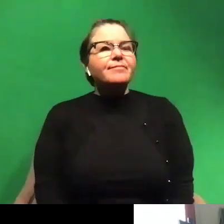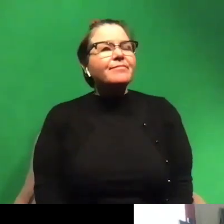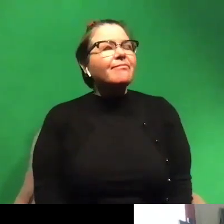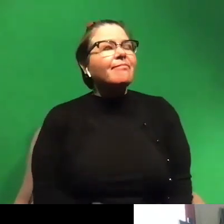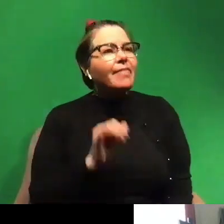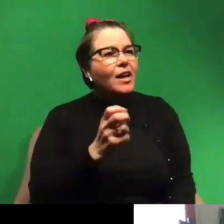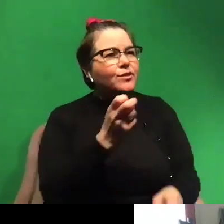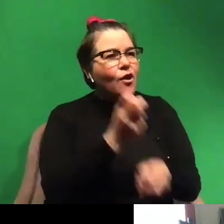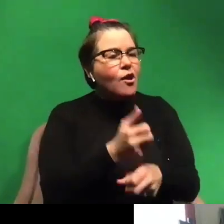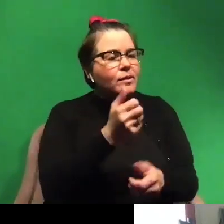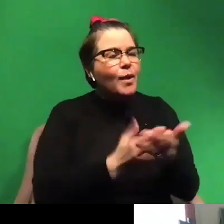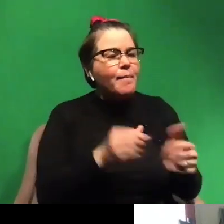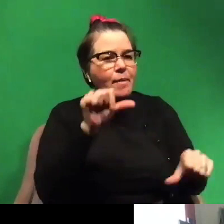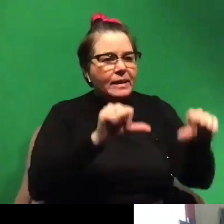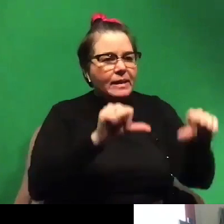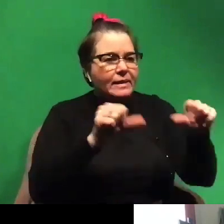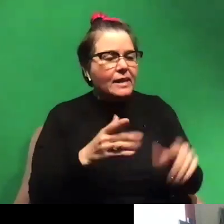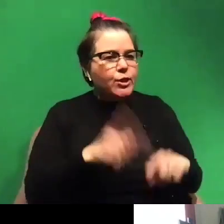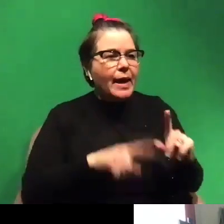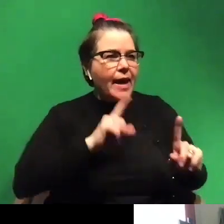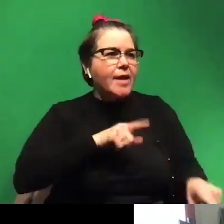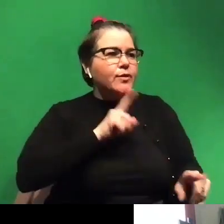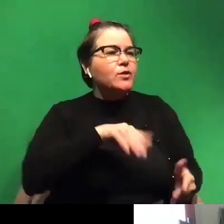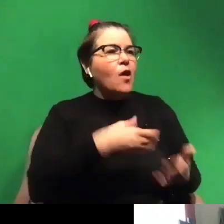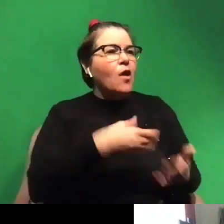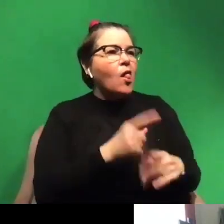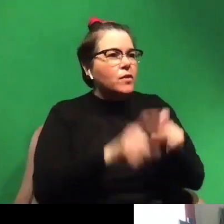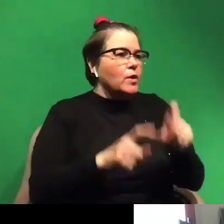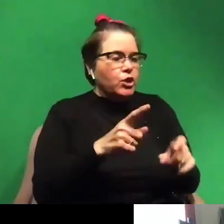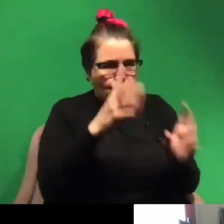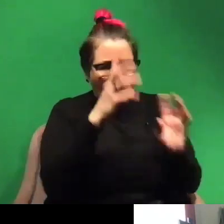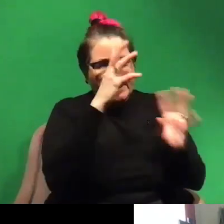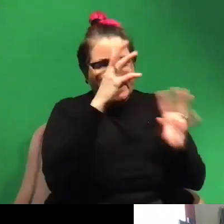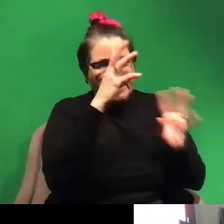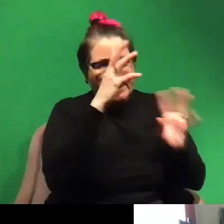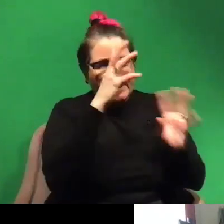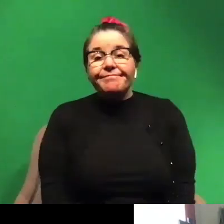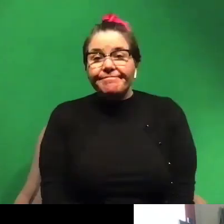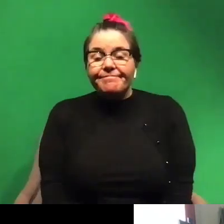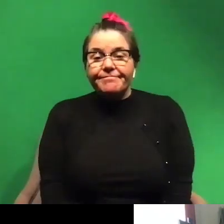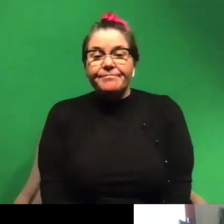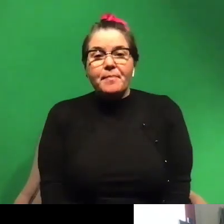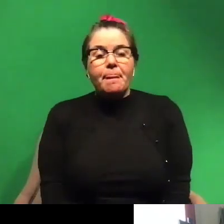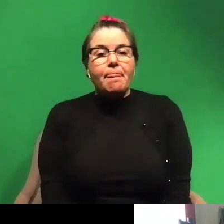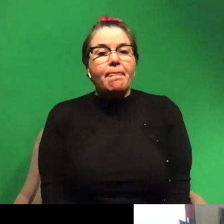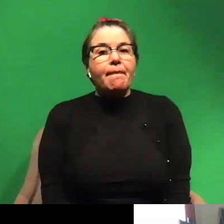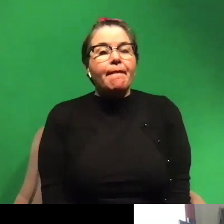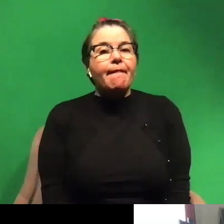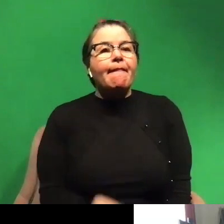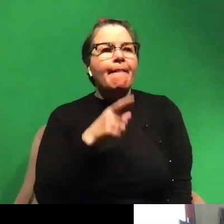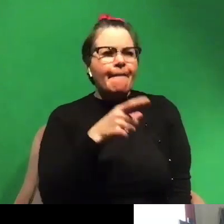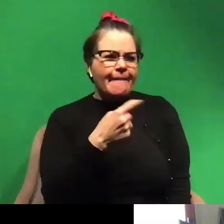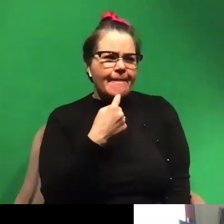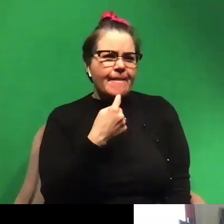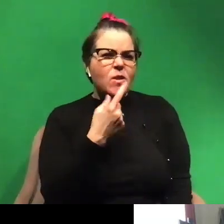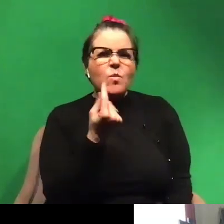That's the hardest part of being a scientist, that you can't answer all the questions that you come up with. Yes. So you're saying that, so what is in this